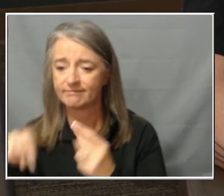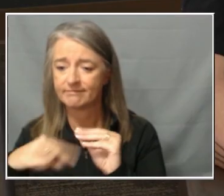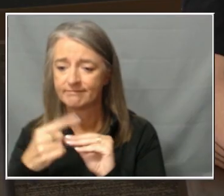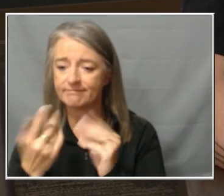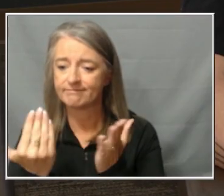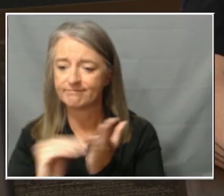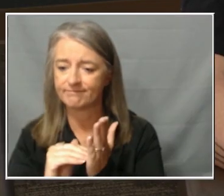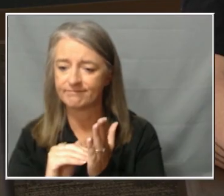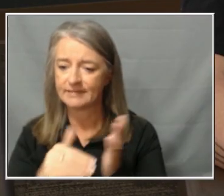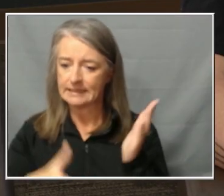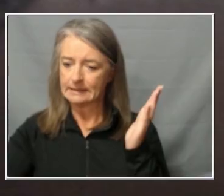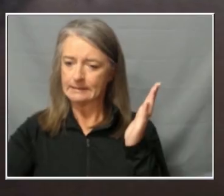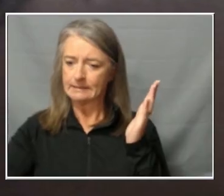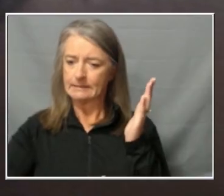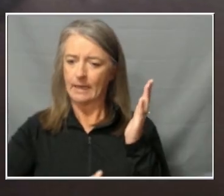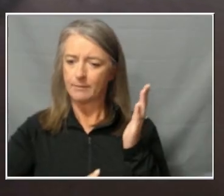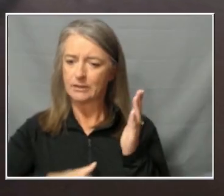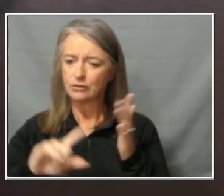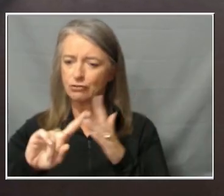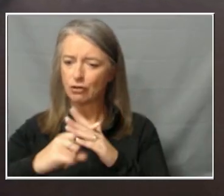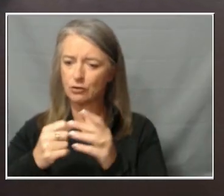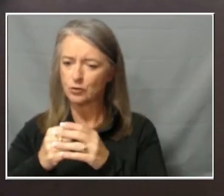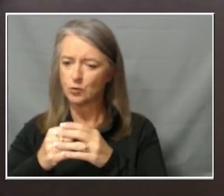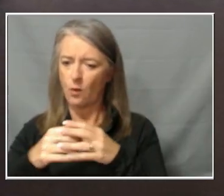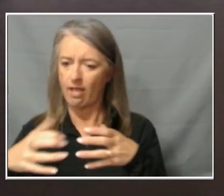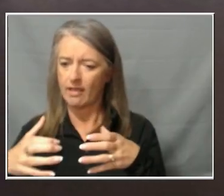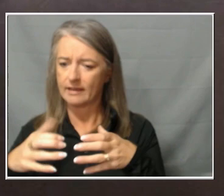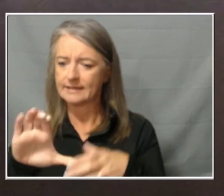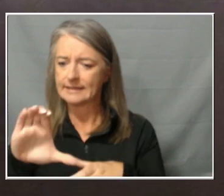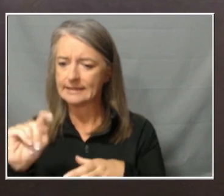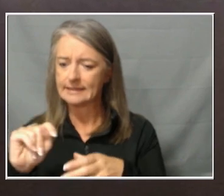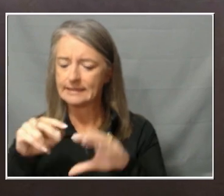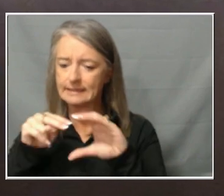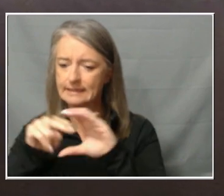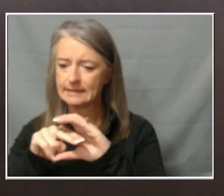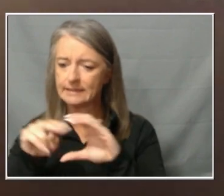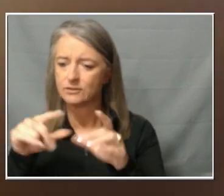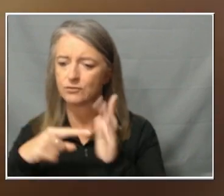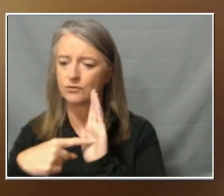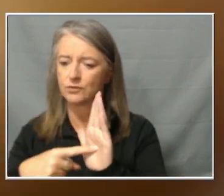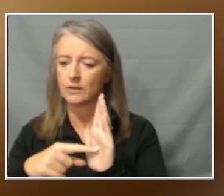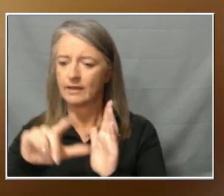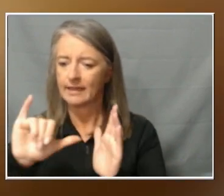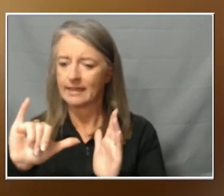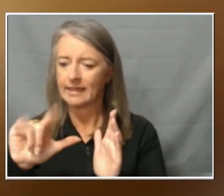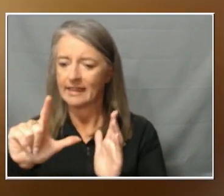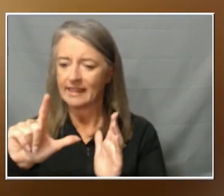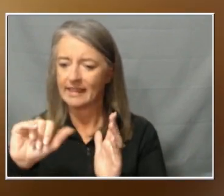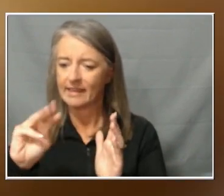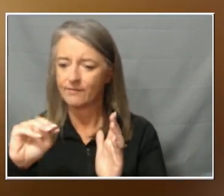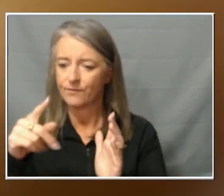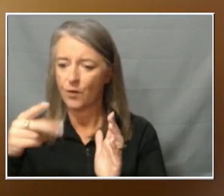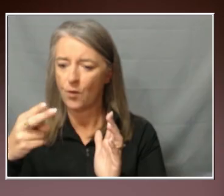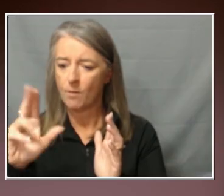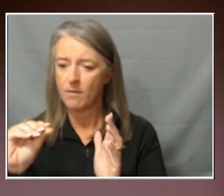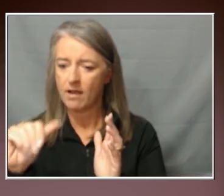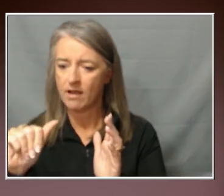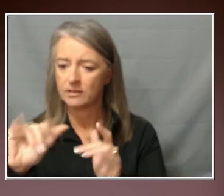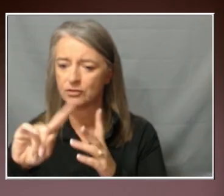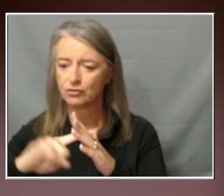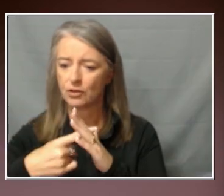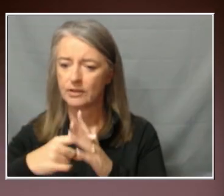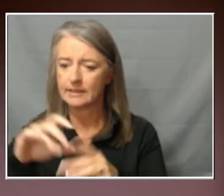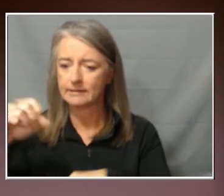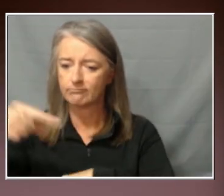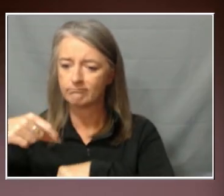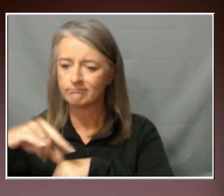His stomach just kind of started swelling. A CT scan revealed Eric had lymphoma. He immediately started chemotherapy. Soon,